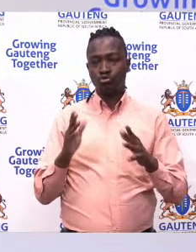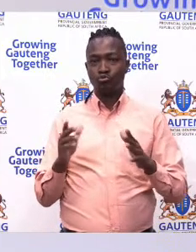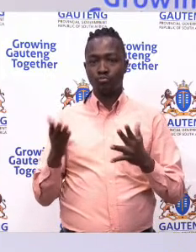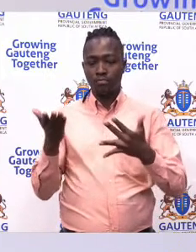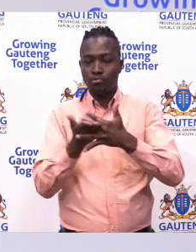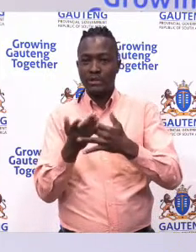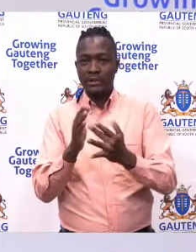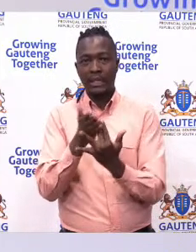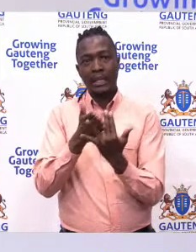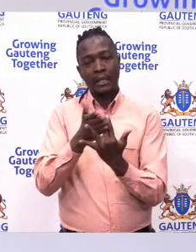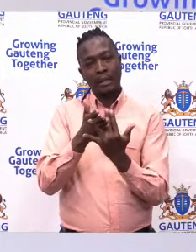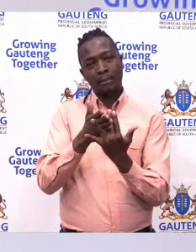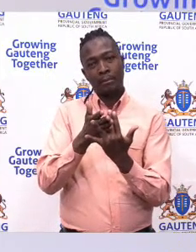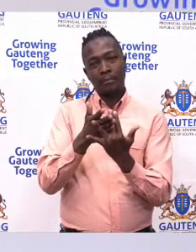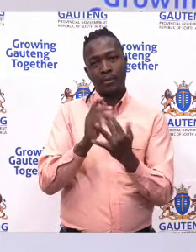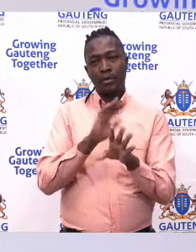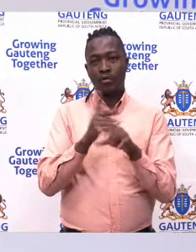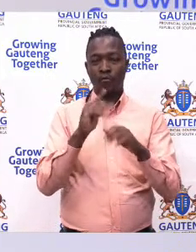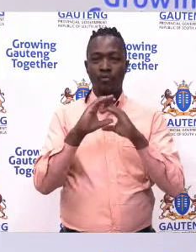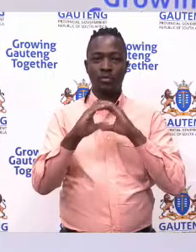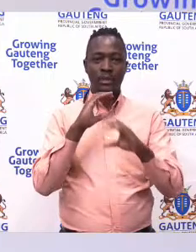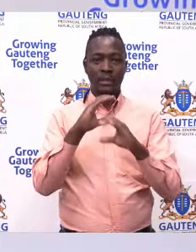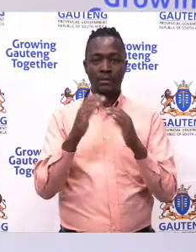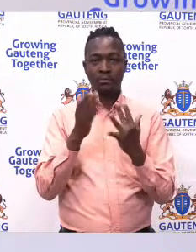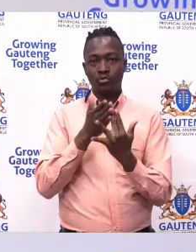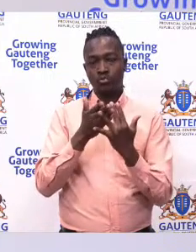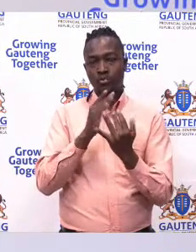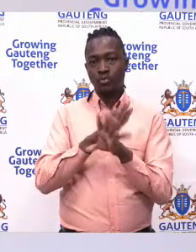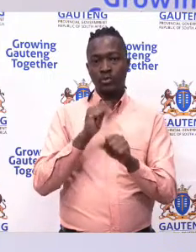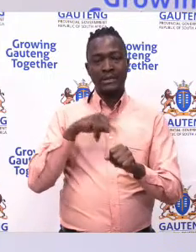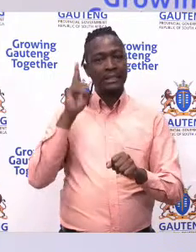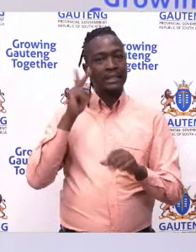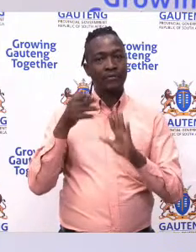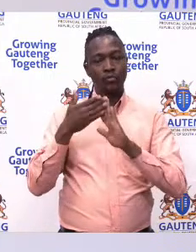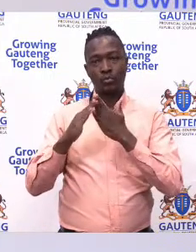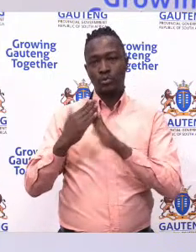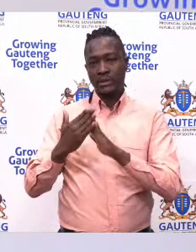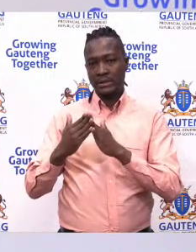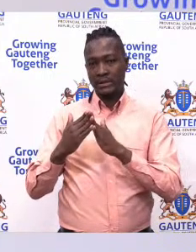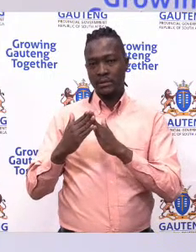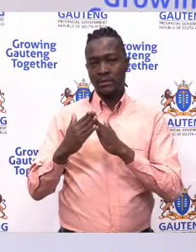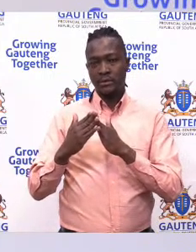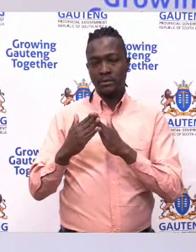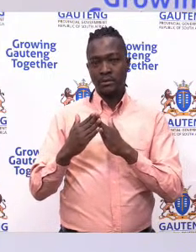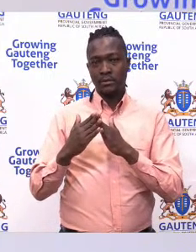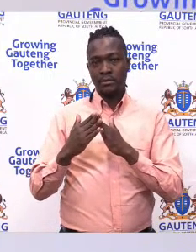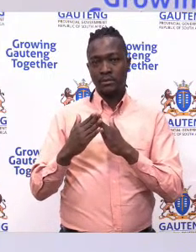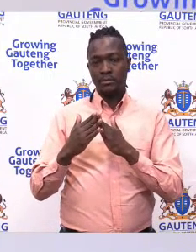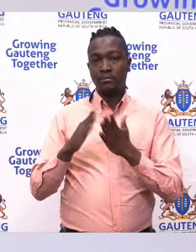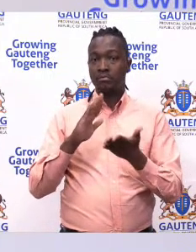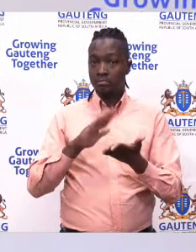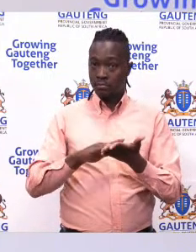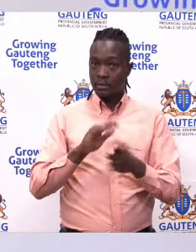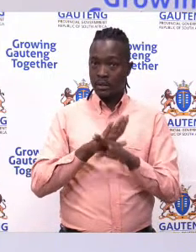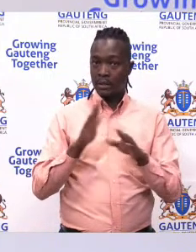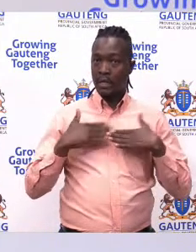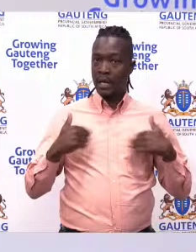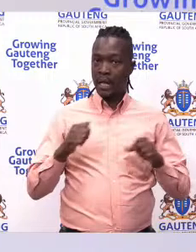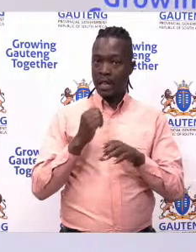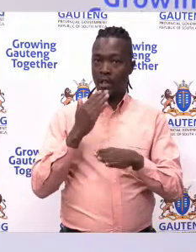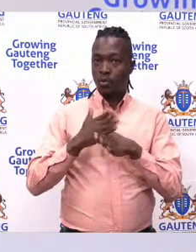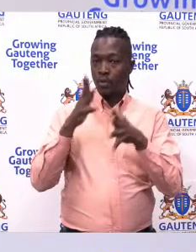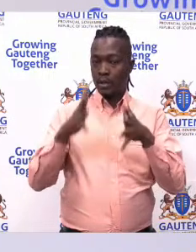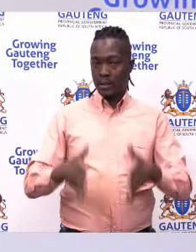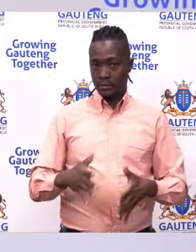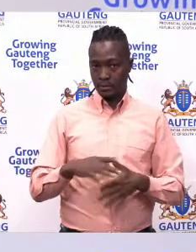gap of communication between the deaf community and health